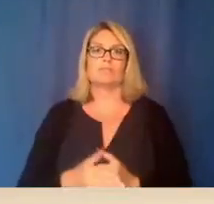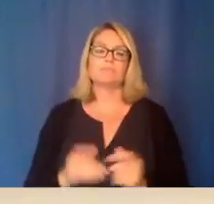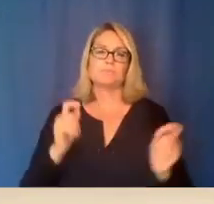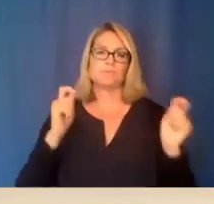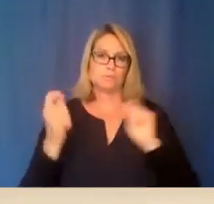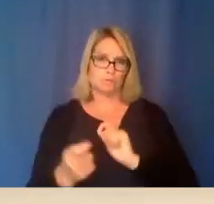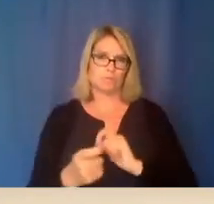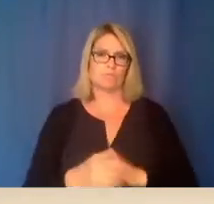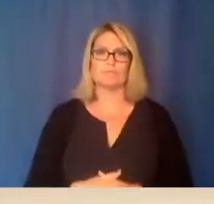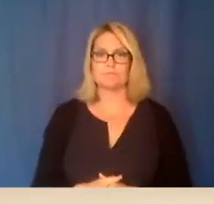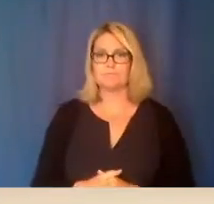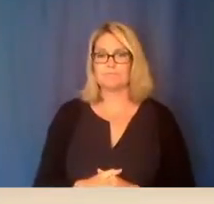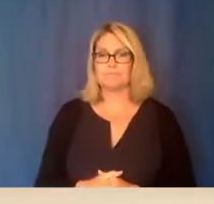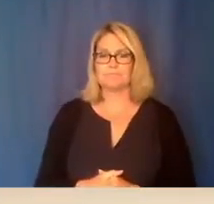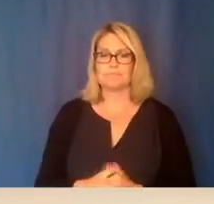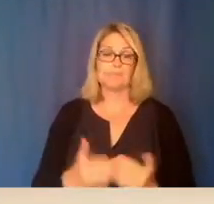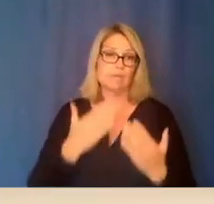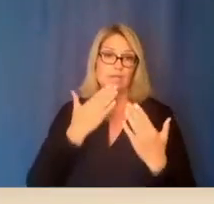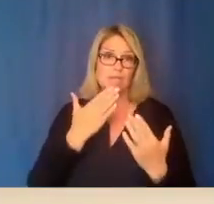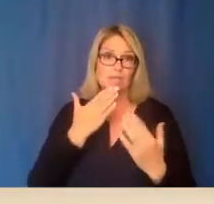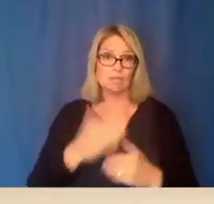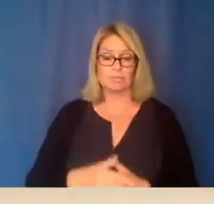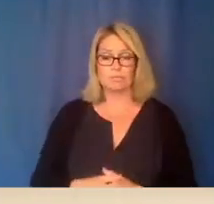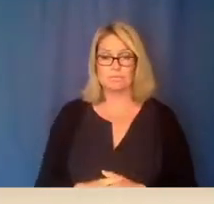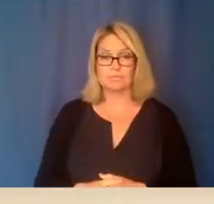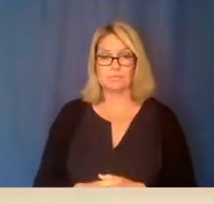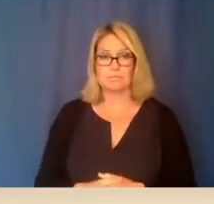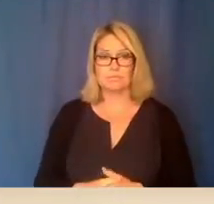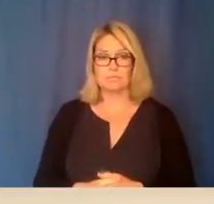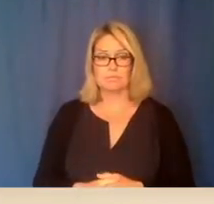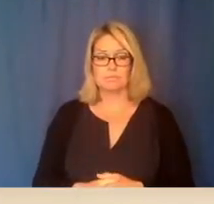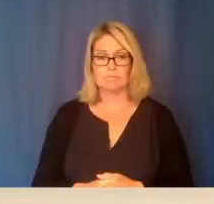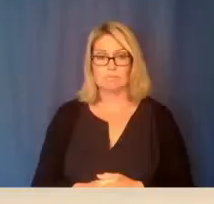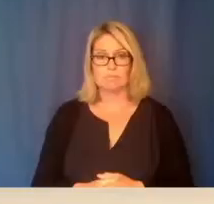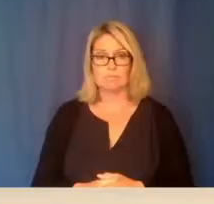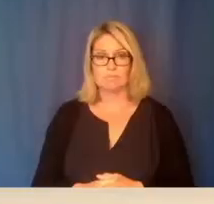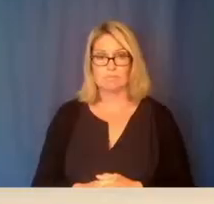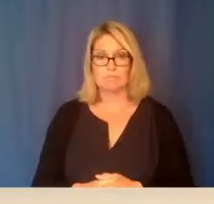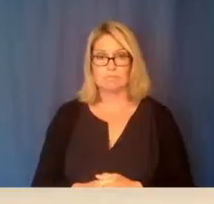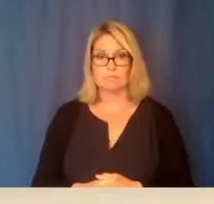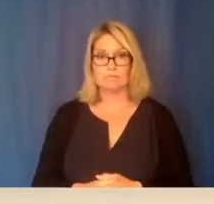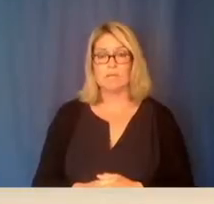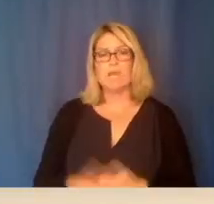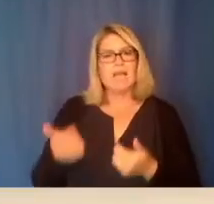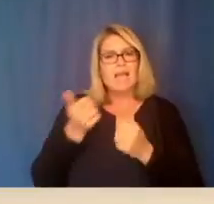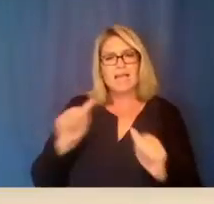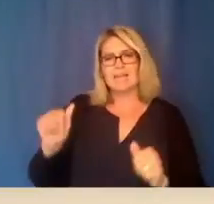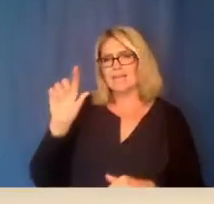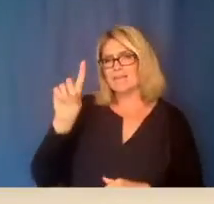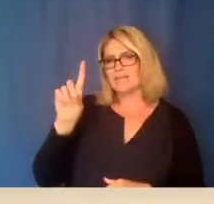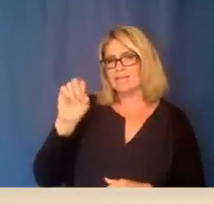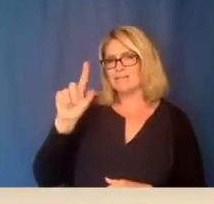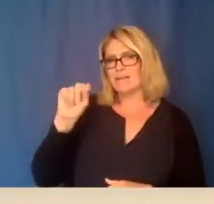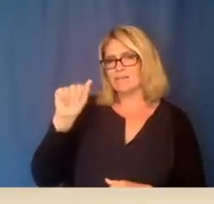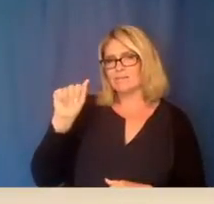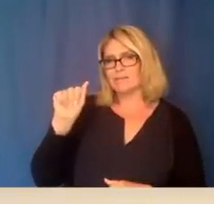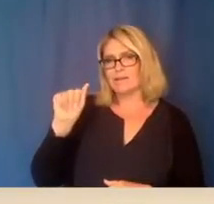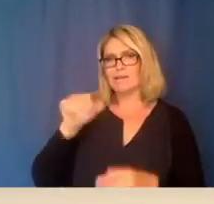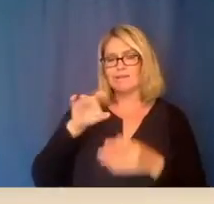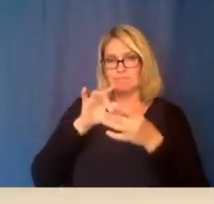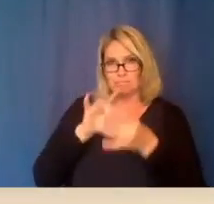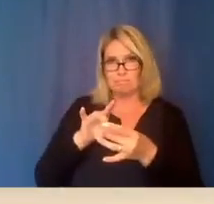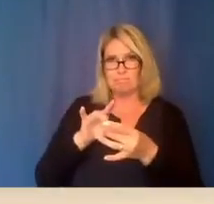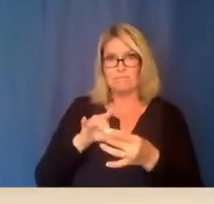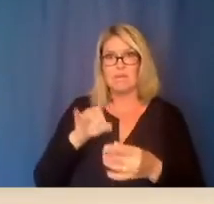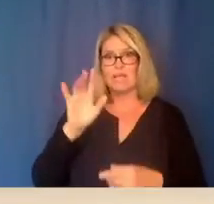Thank you. I also wanted to check, to date, have there been any cases of the Delta variant confirmed in PEI? Yes, there has